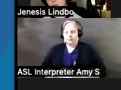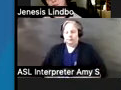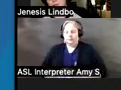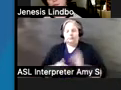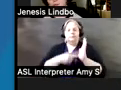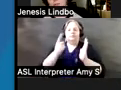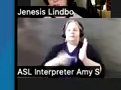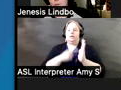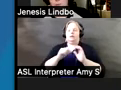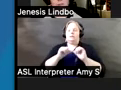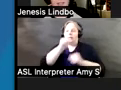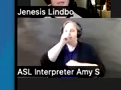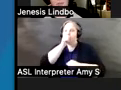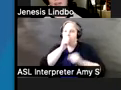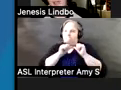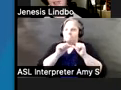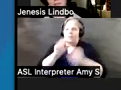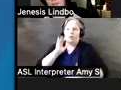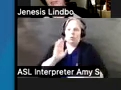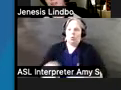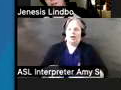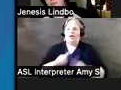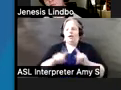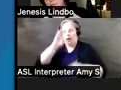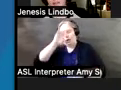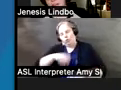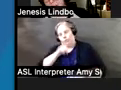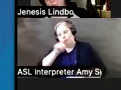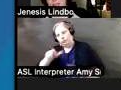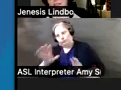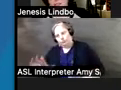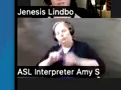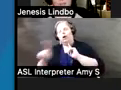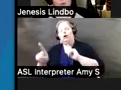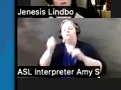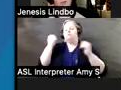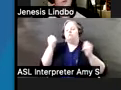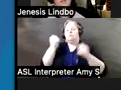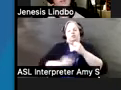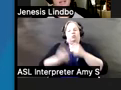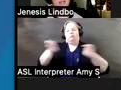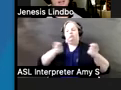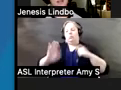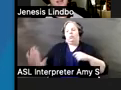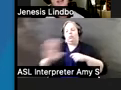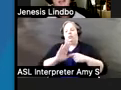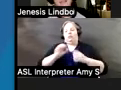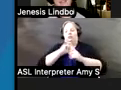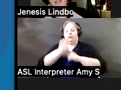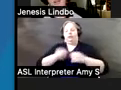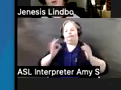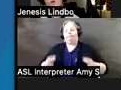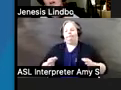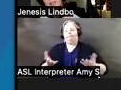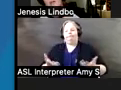Sometimes I push through and I know I shouldn't, but you know, everybody has control of their own situation, and